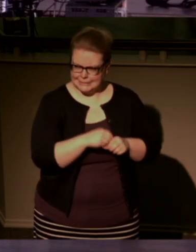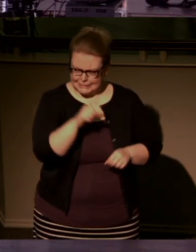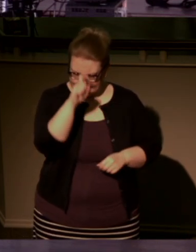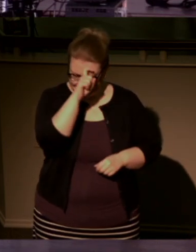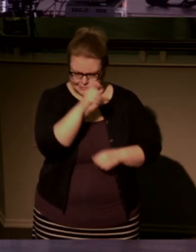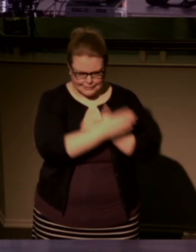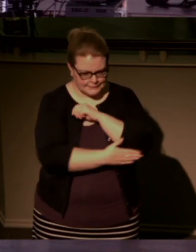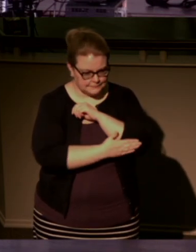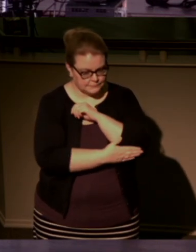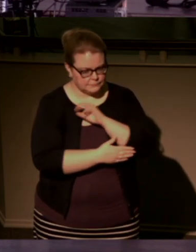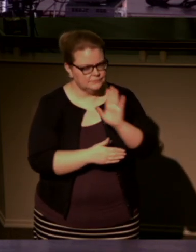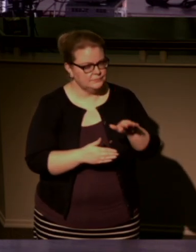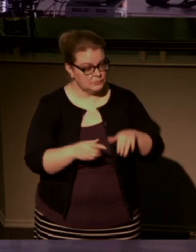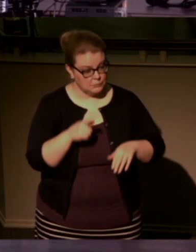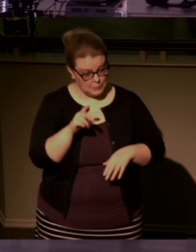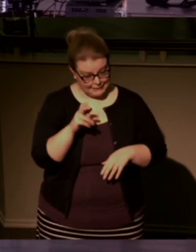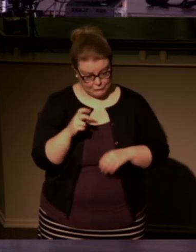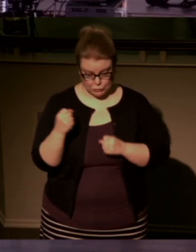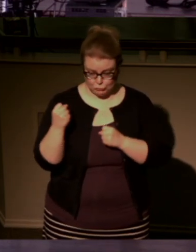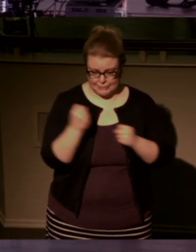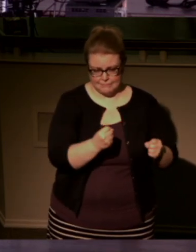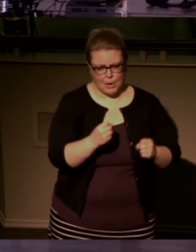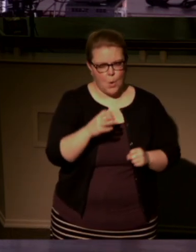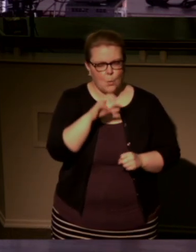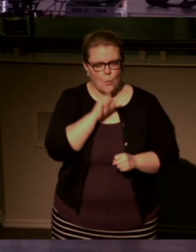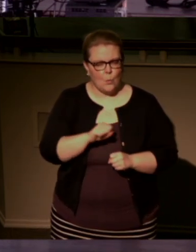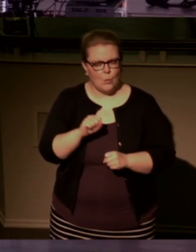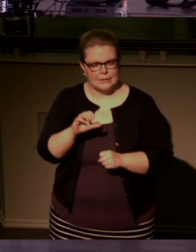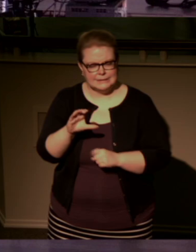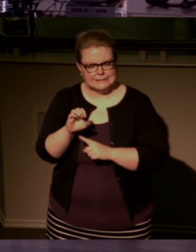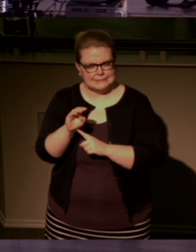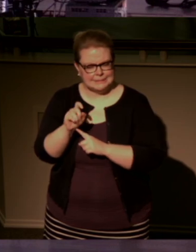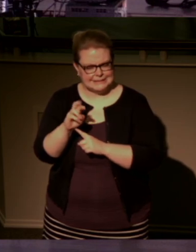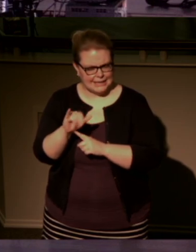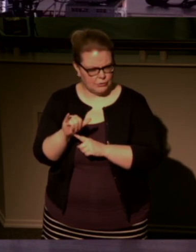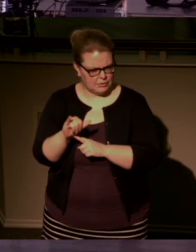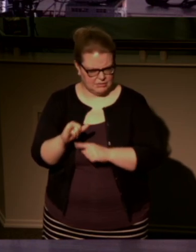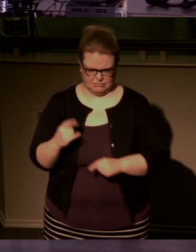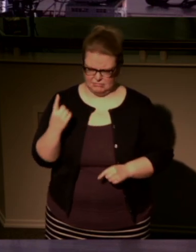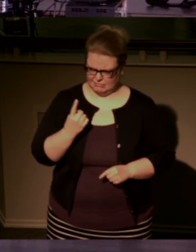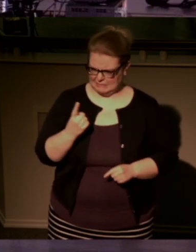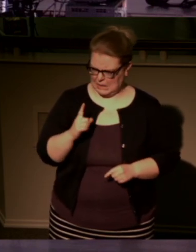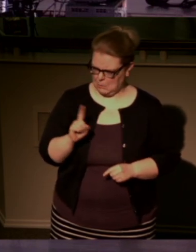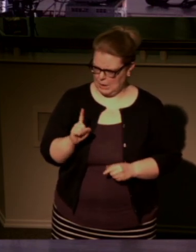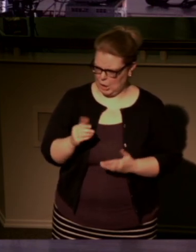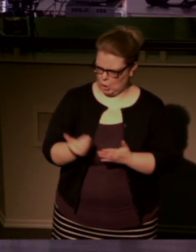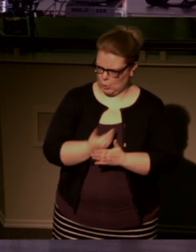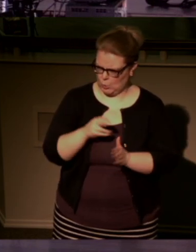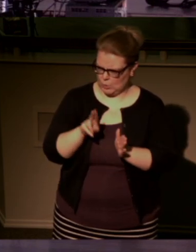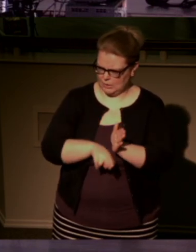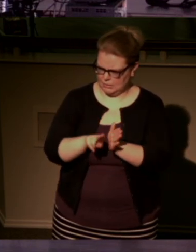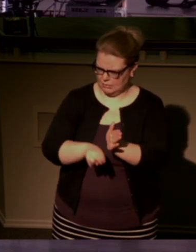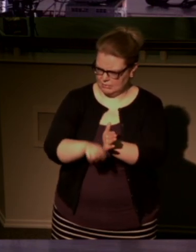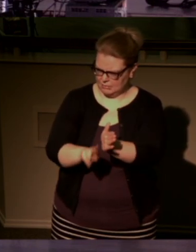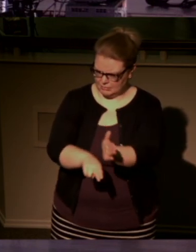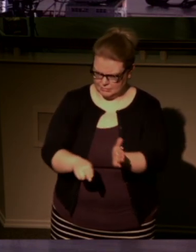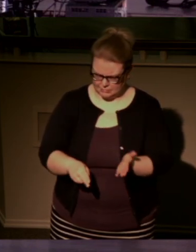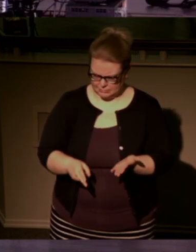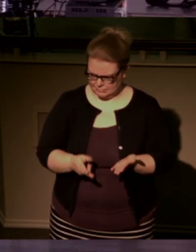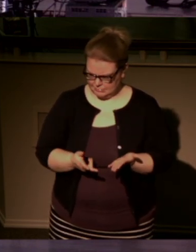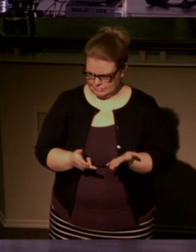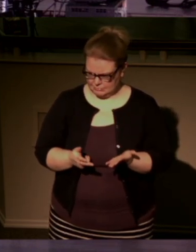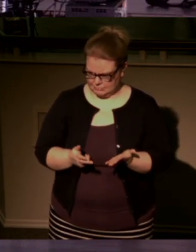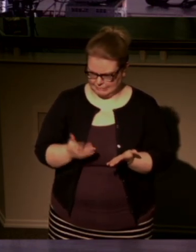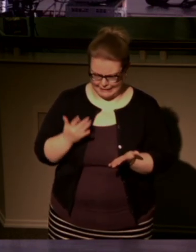by an old cemetery? You wonder where they put all the new bodies? You wonder if eventually they're going to run out of space to